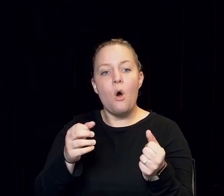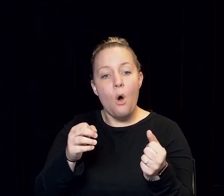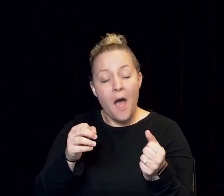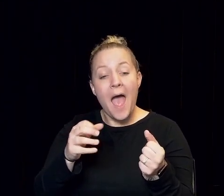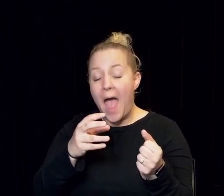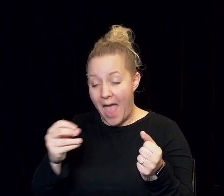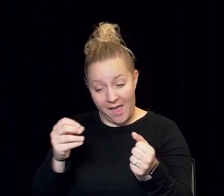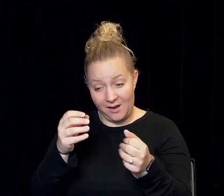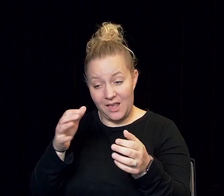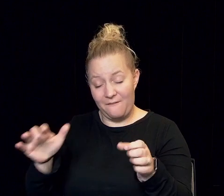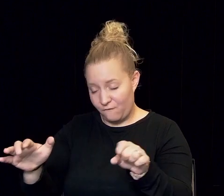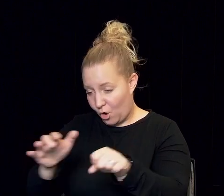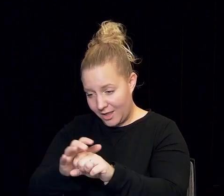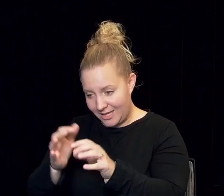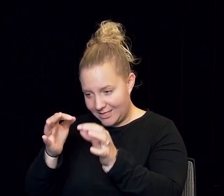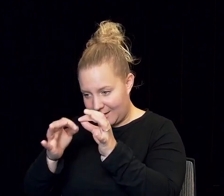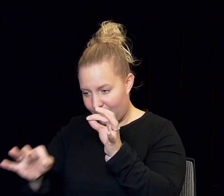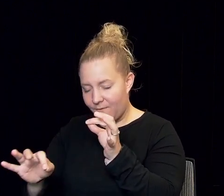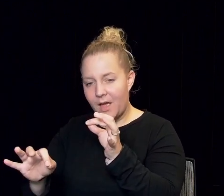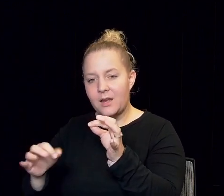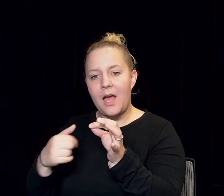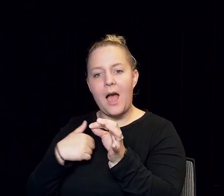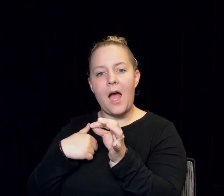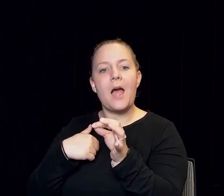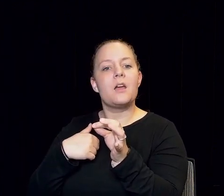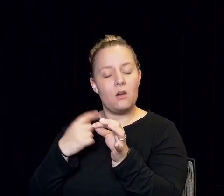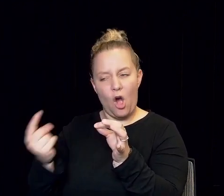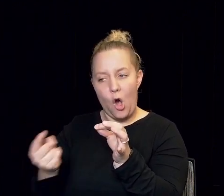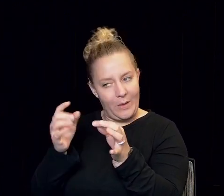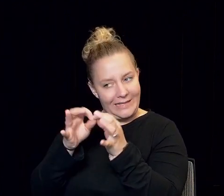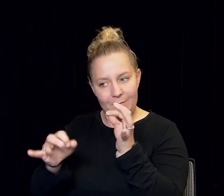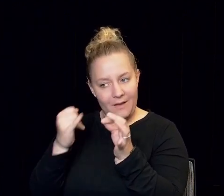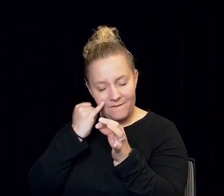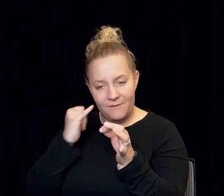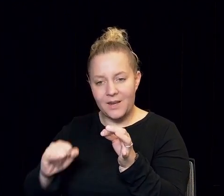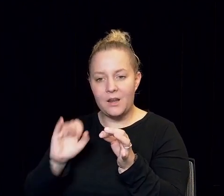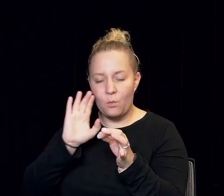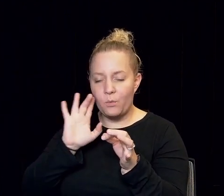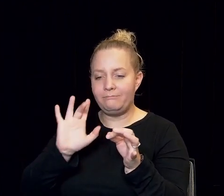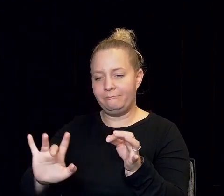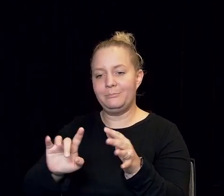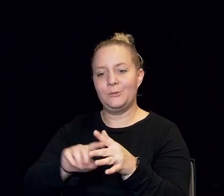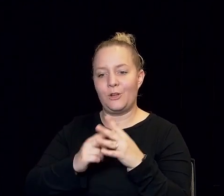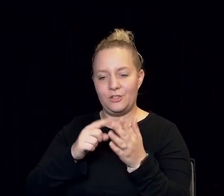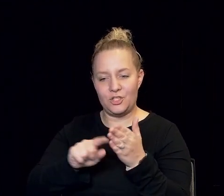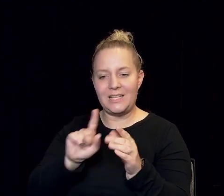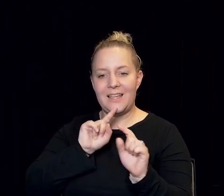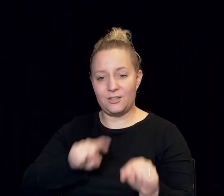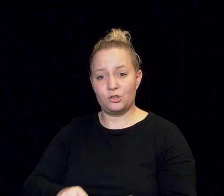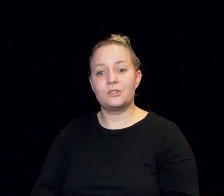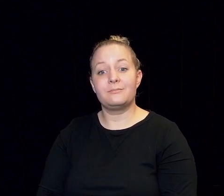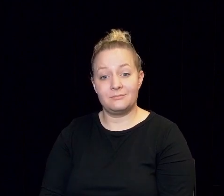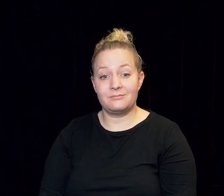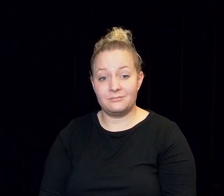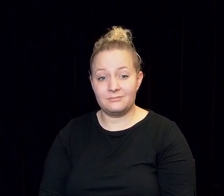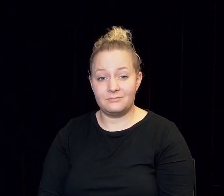them, and also simplify the fractions if needed, and then push play to check your answers.